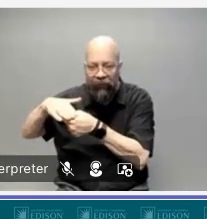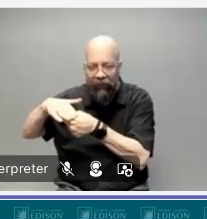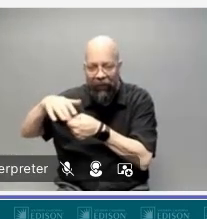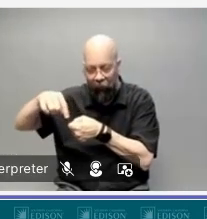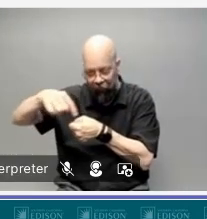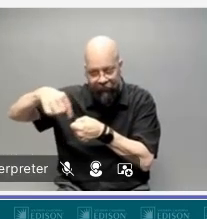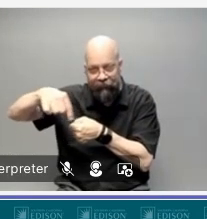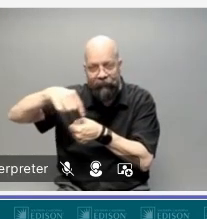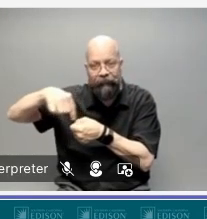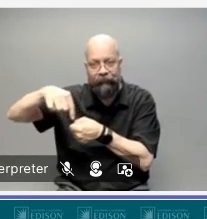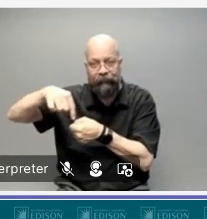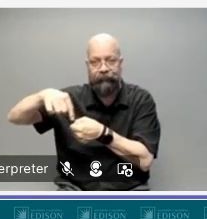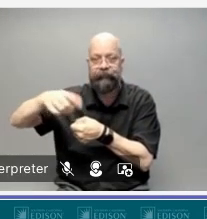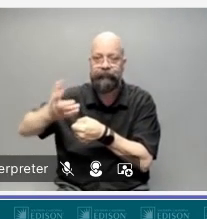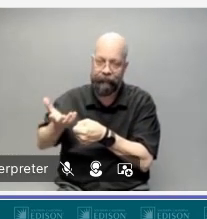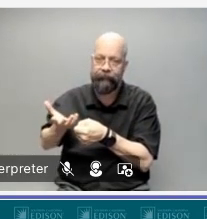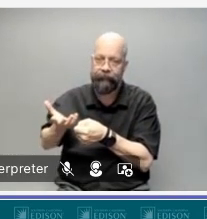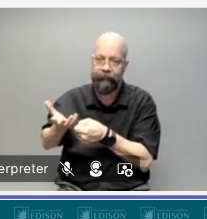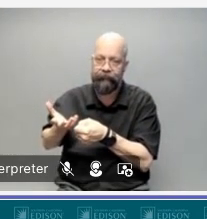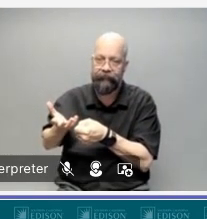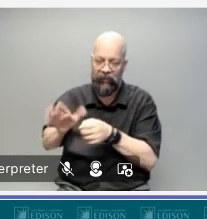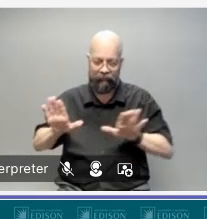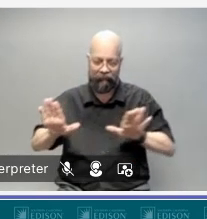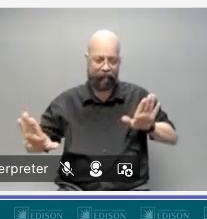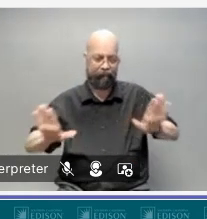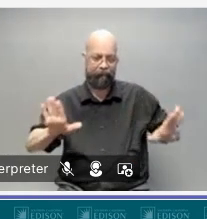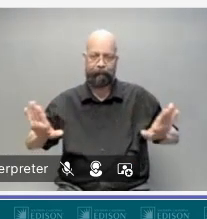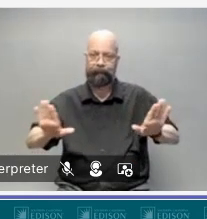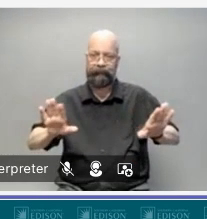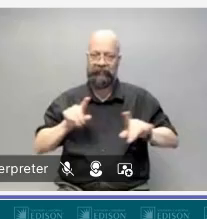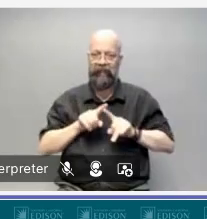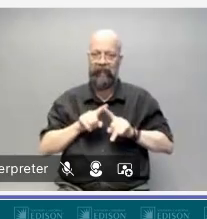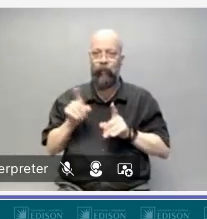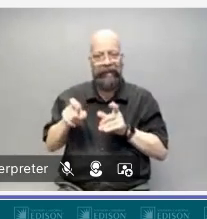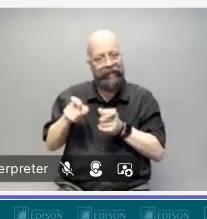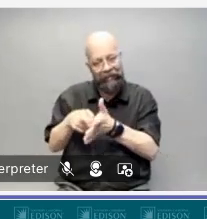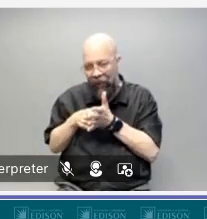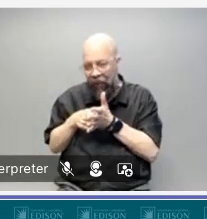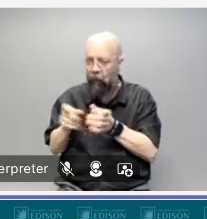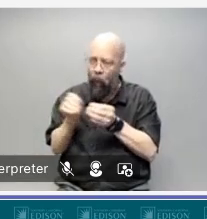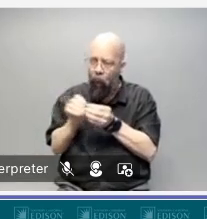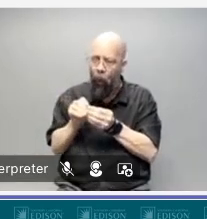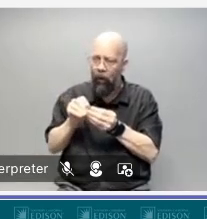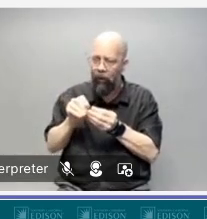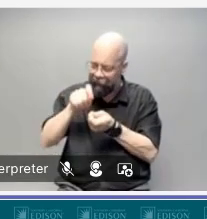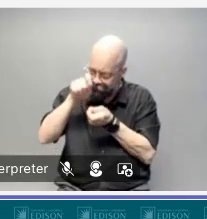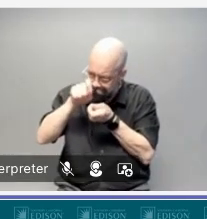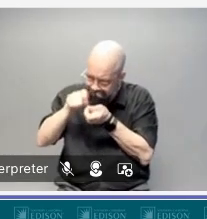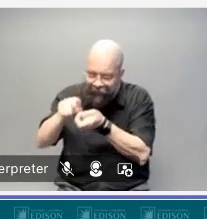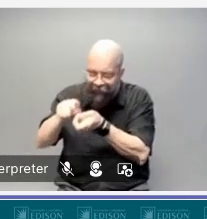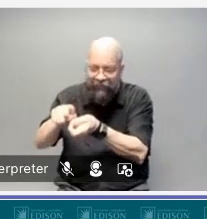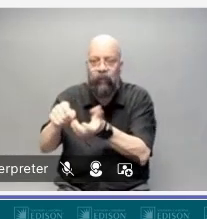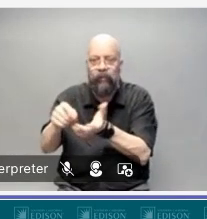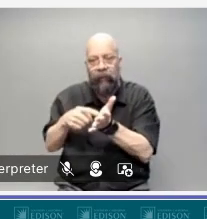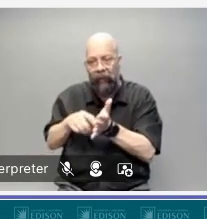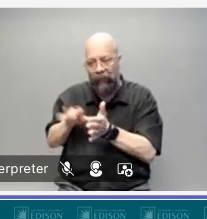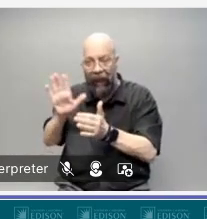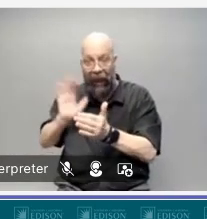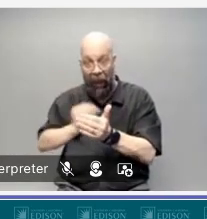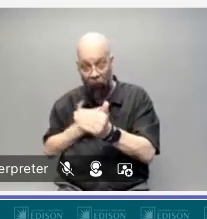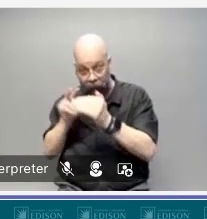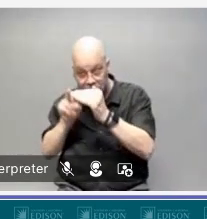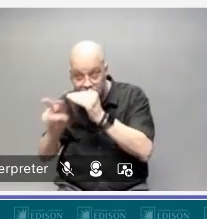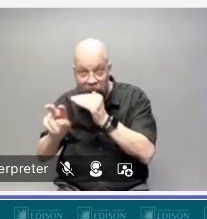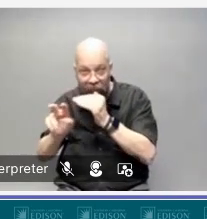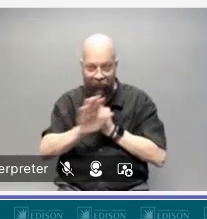areas, and again, we need a lot more granularity in our forecasts, and sometimes they're going to be different. Again, just because